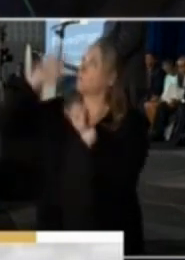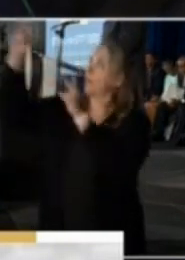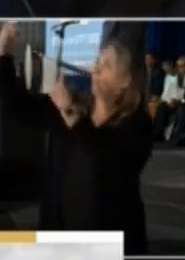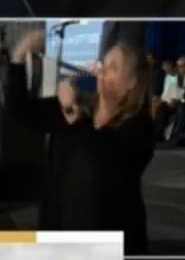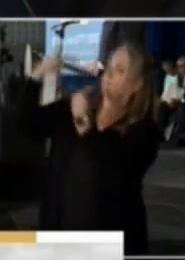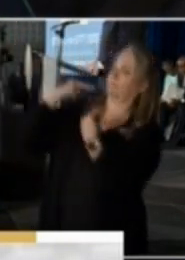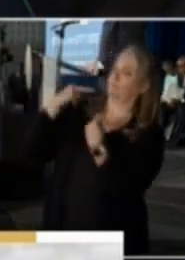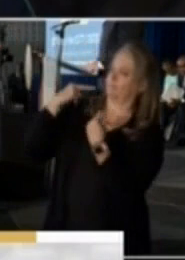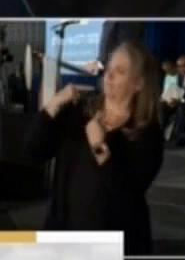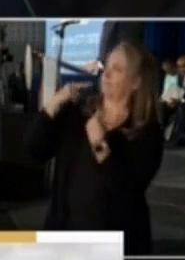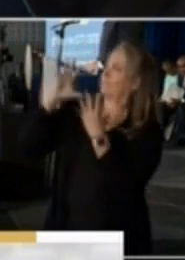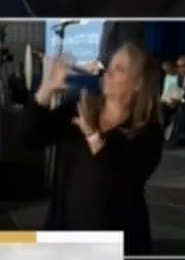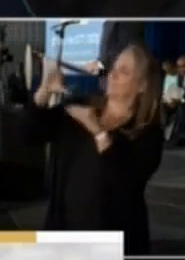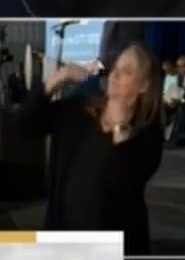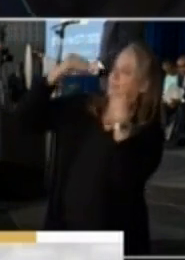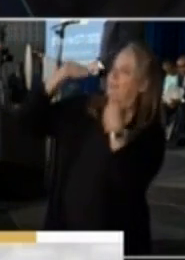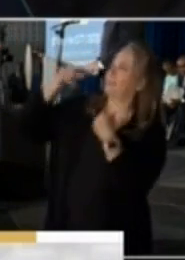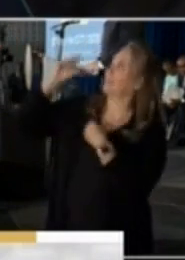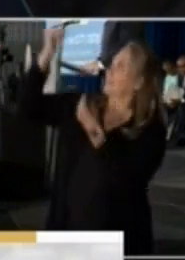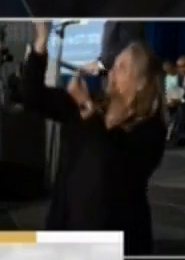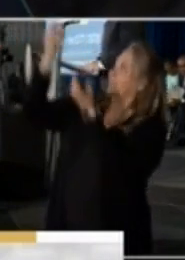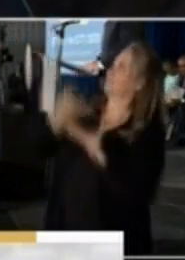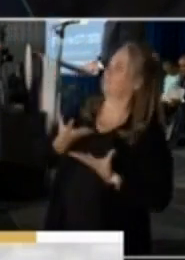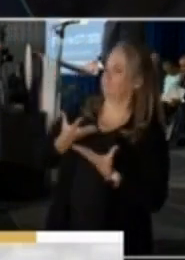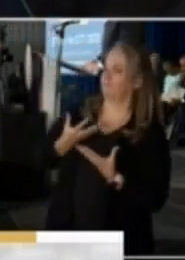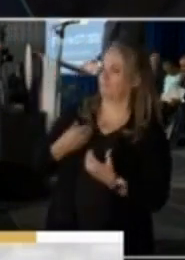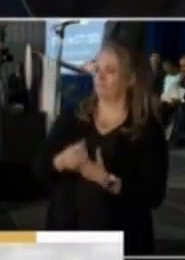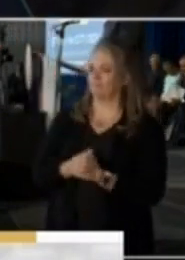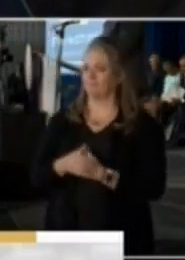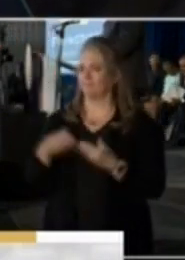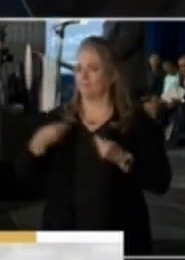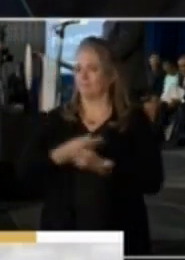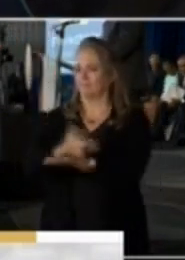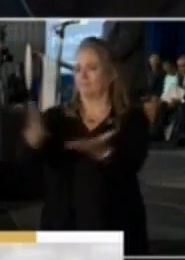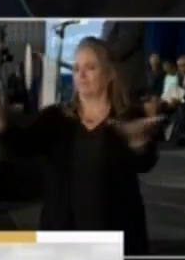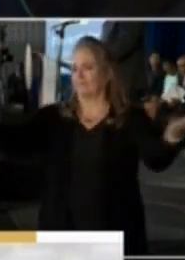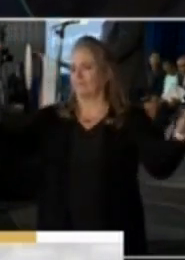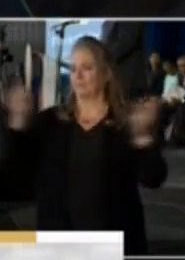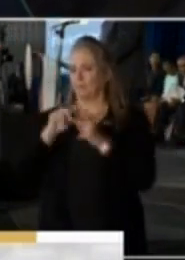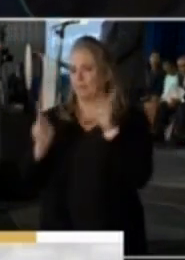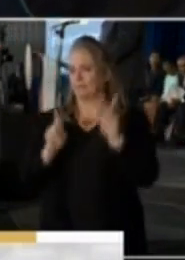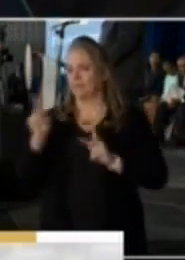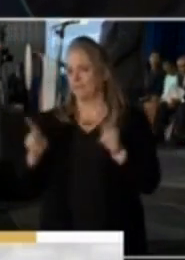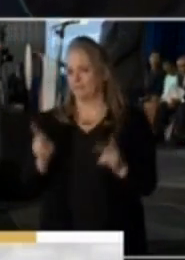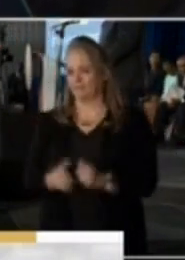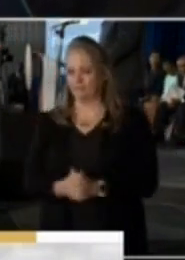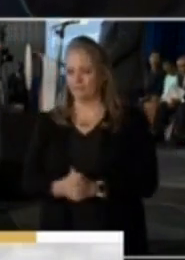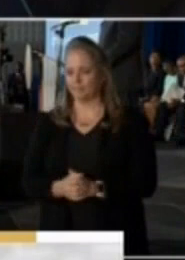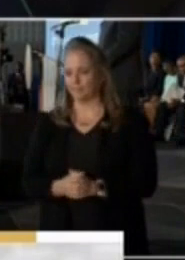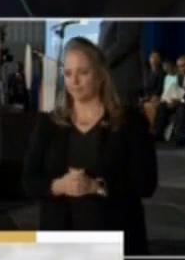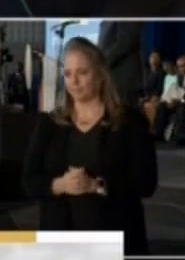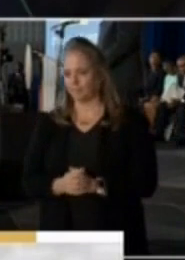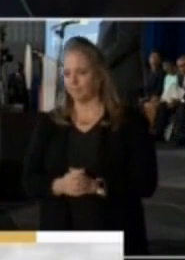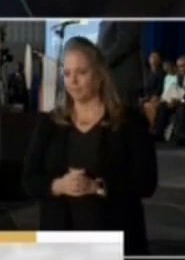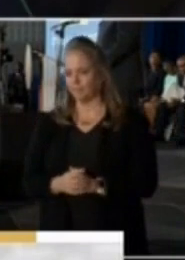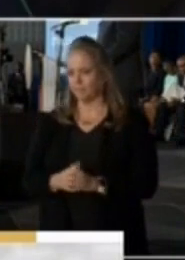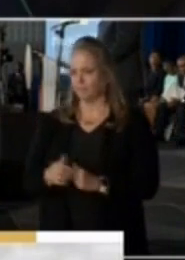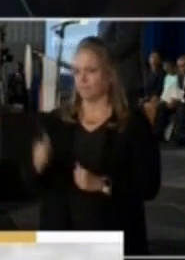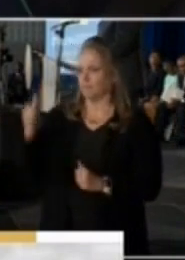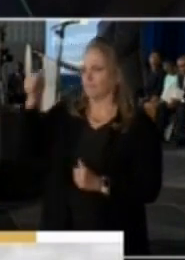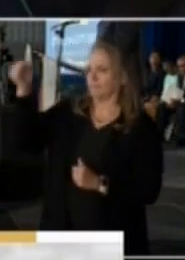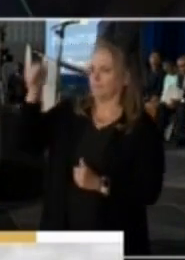to us. May the Lord lift his countenance upon us and give us peace both now